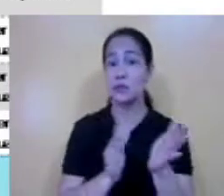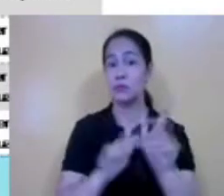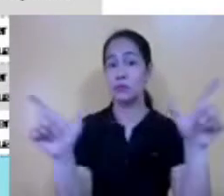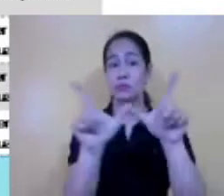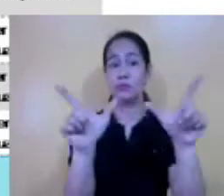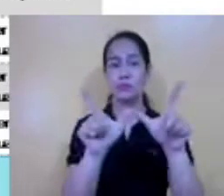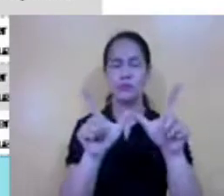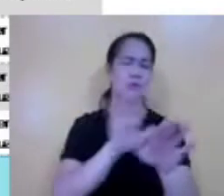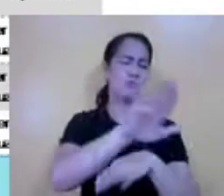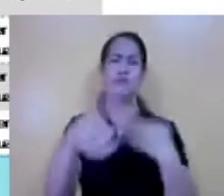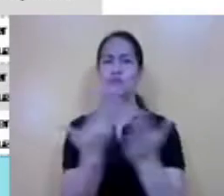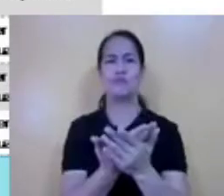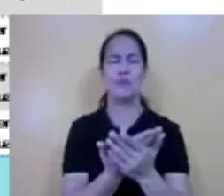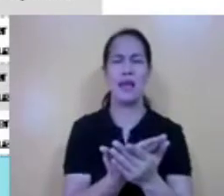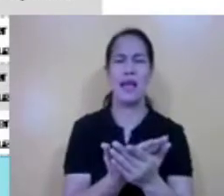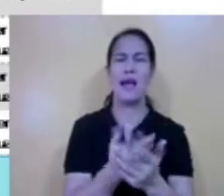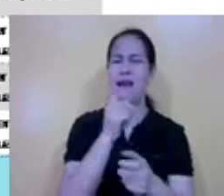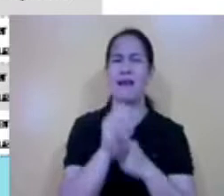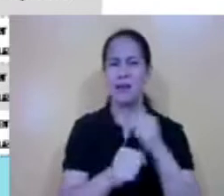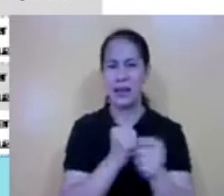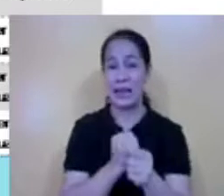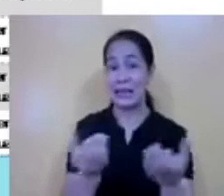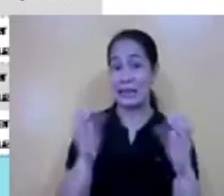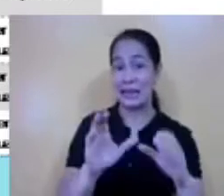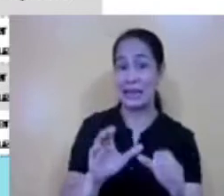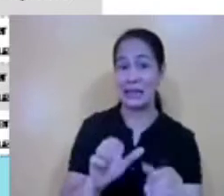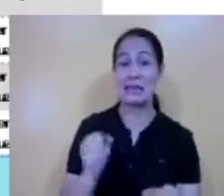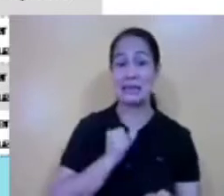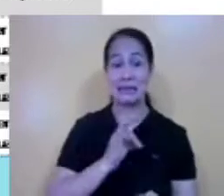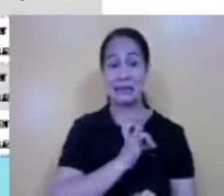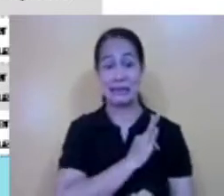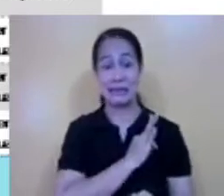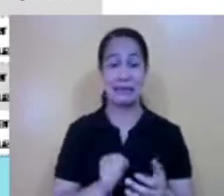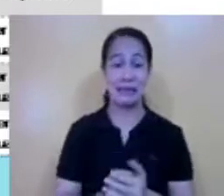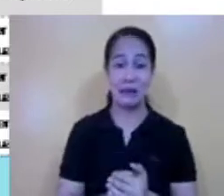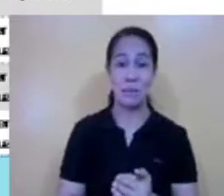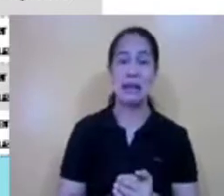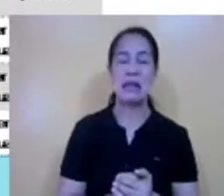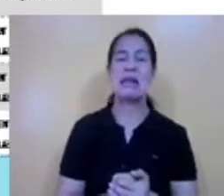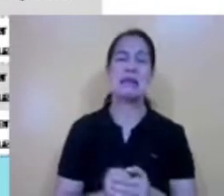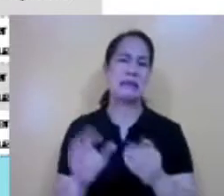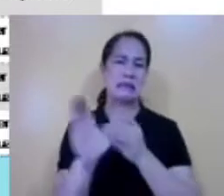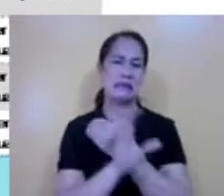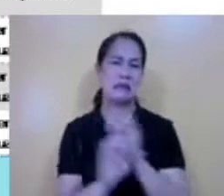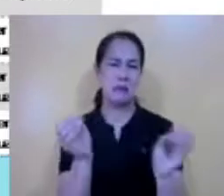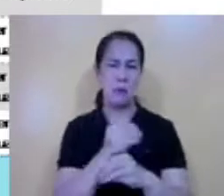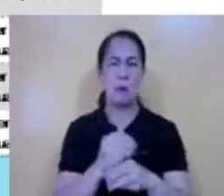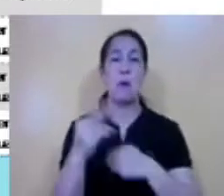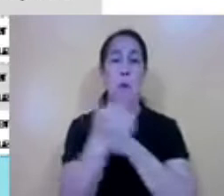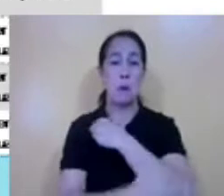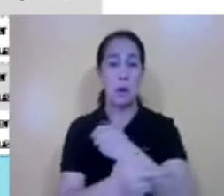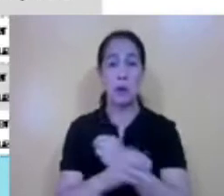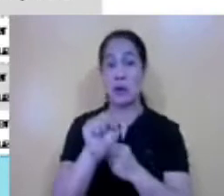year. When in the case of non-teaching, for central office, regional office, or SDO personnel, that's